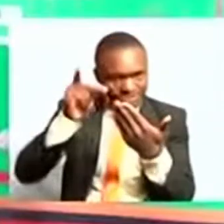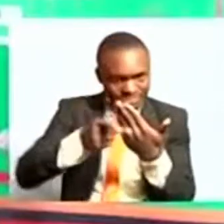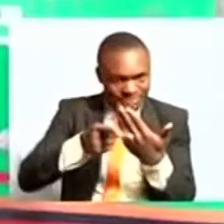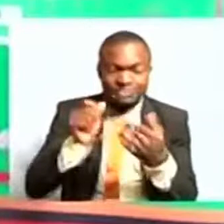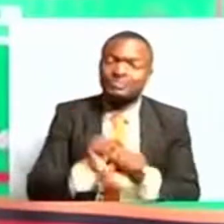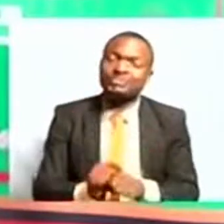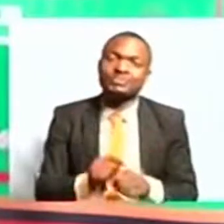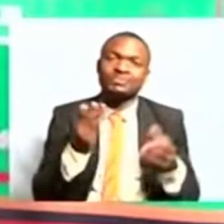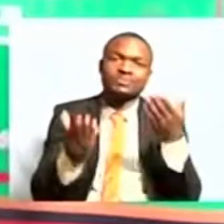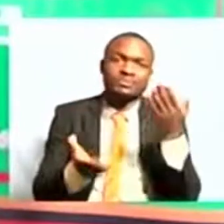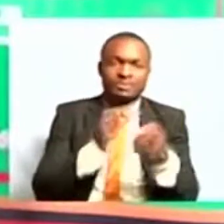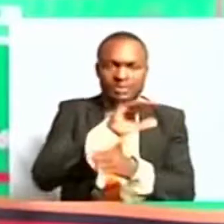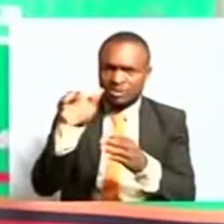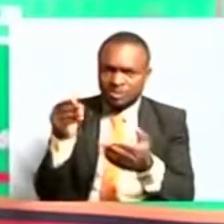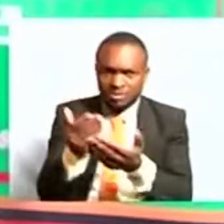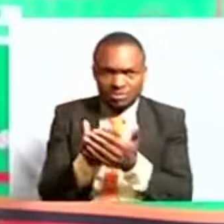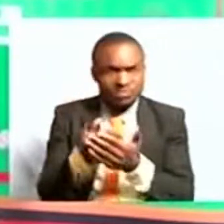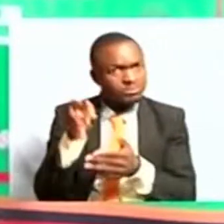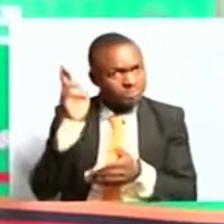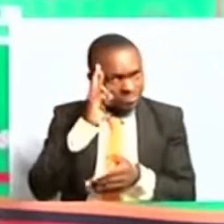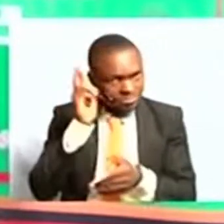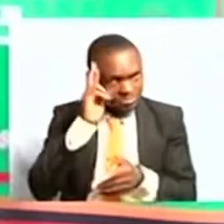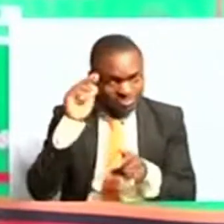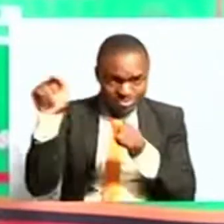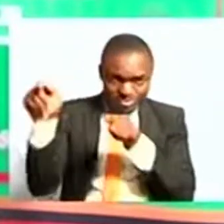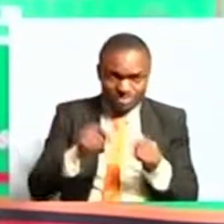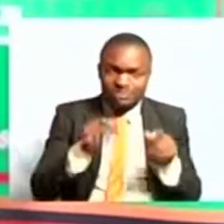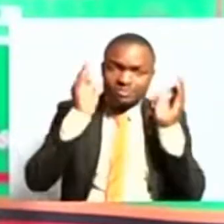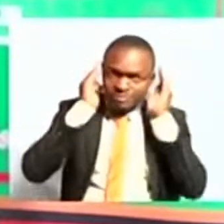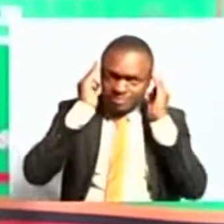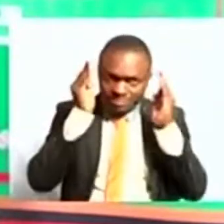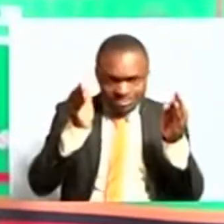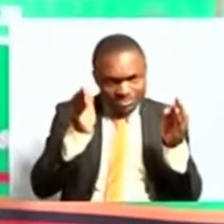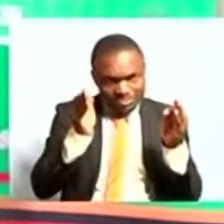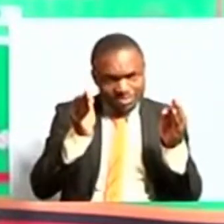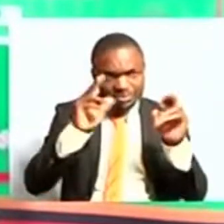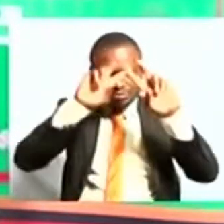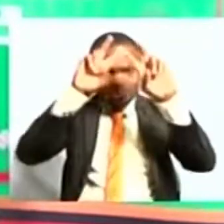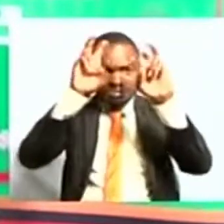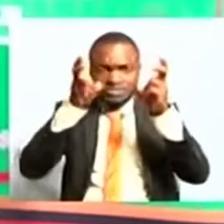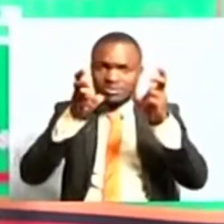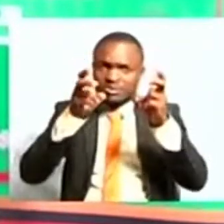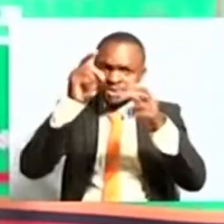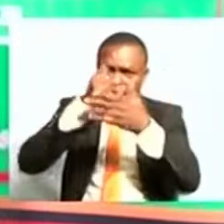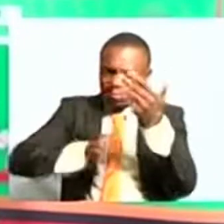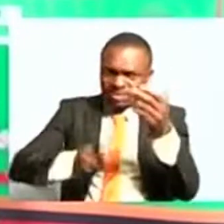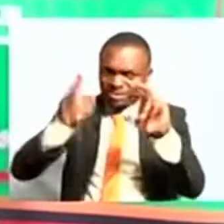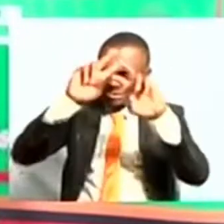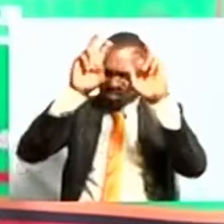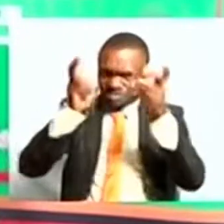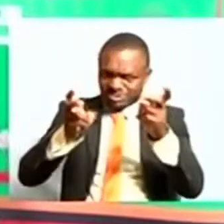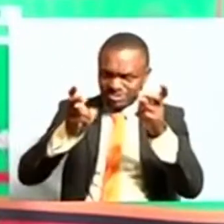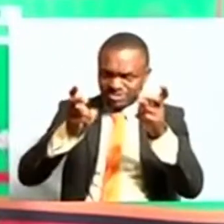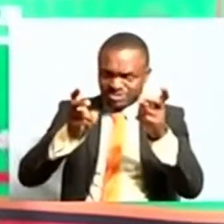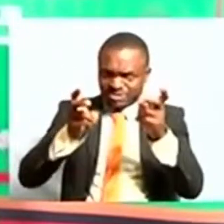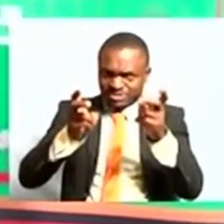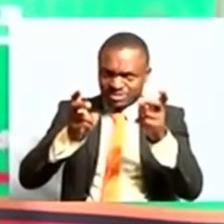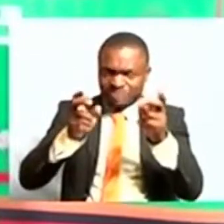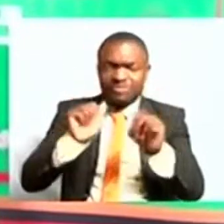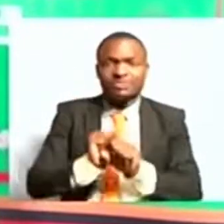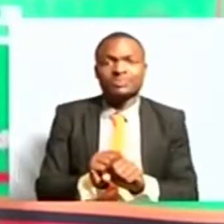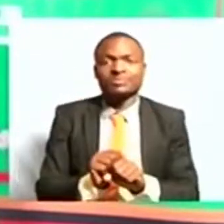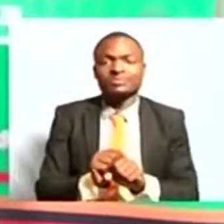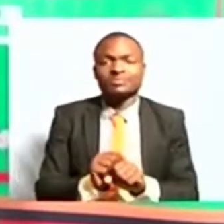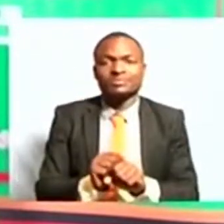And maybe every commemoration comes with focusing on a theme. What theme is being commemorated? The commemoration